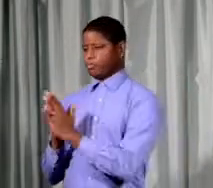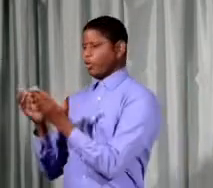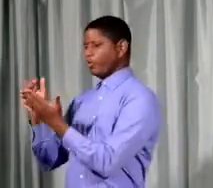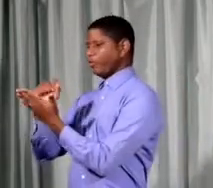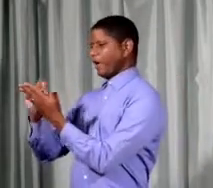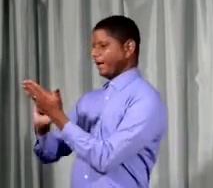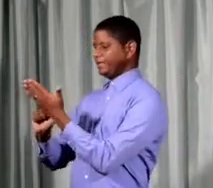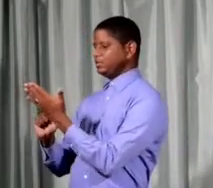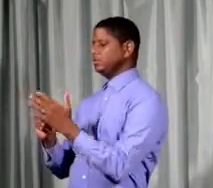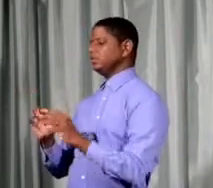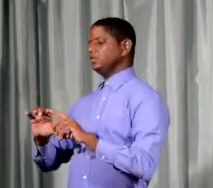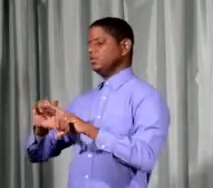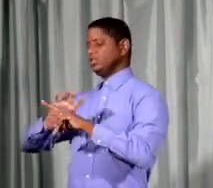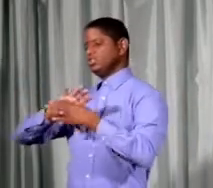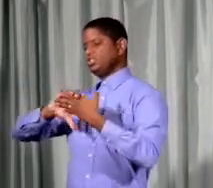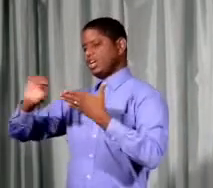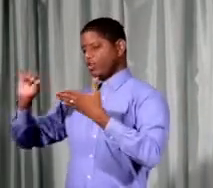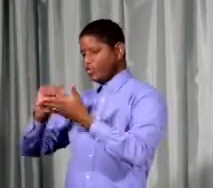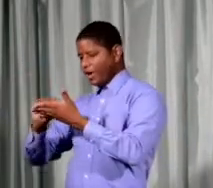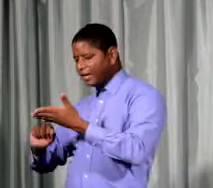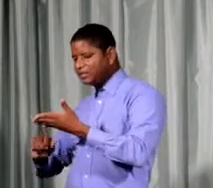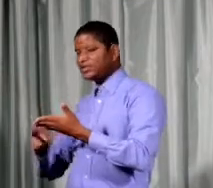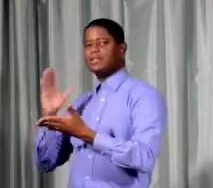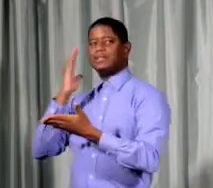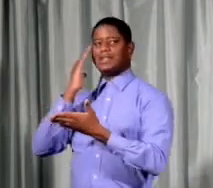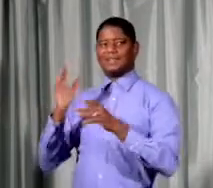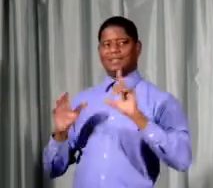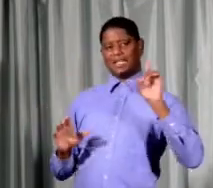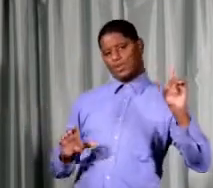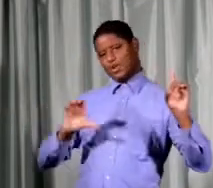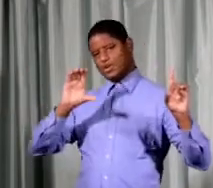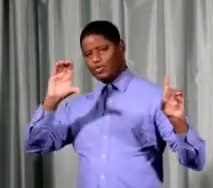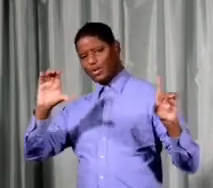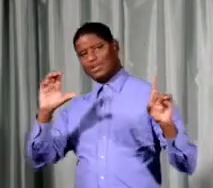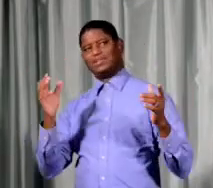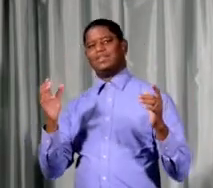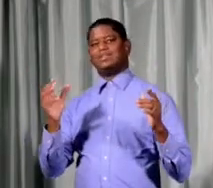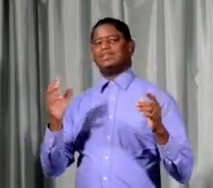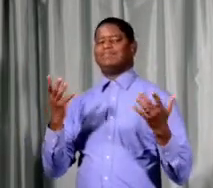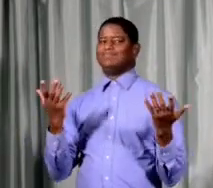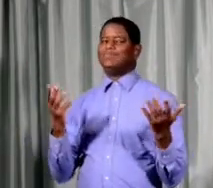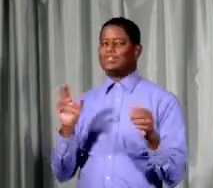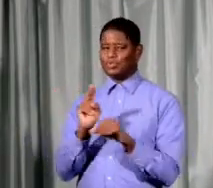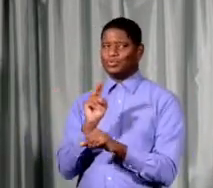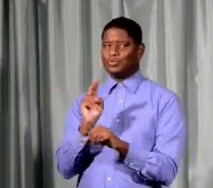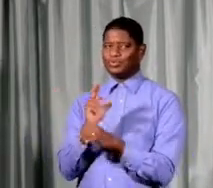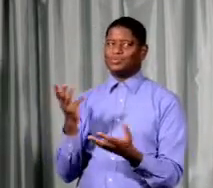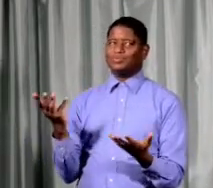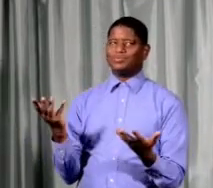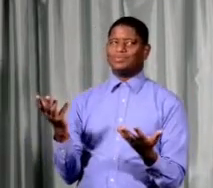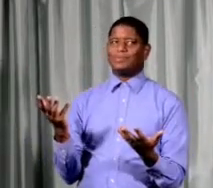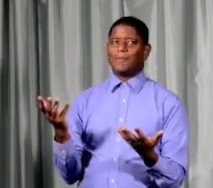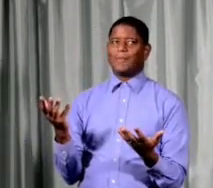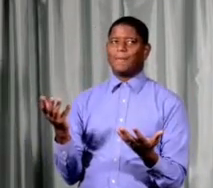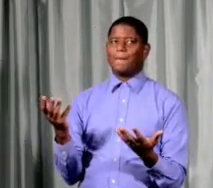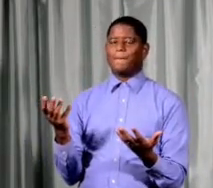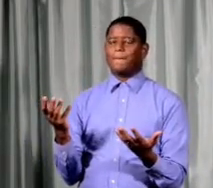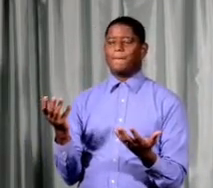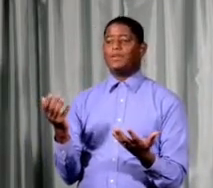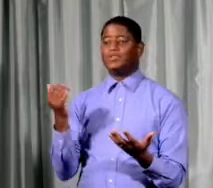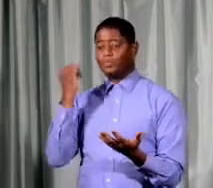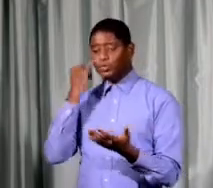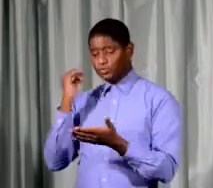credits. If you're doing it manually, then you're doing the debits and credits, because you're writing out a check manually, rip it out the checkbook, give